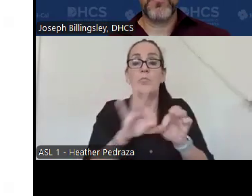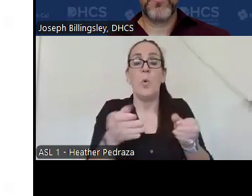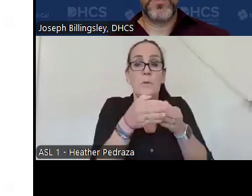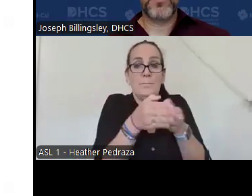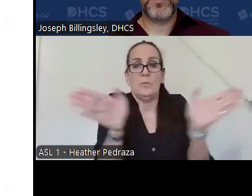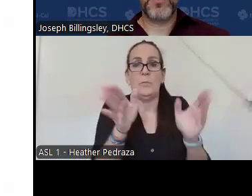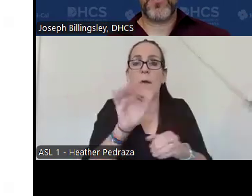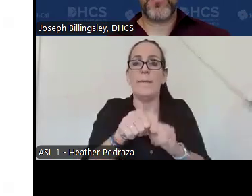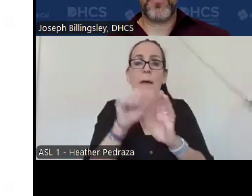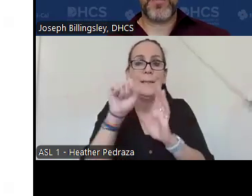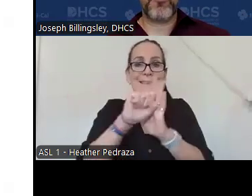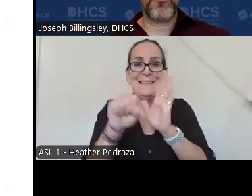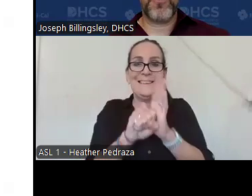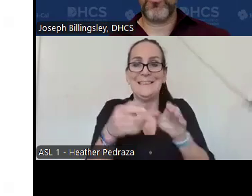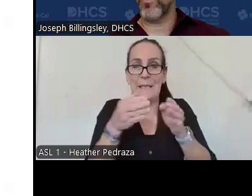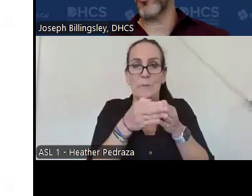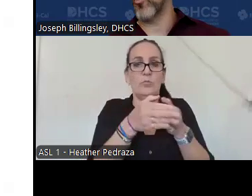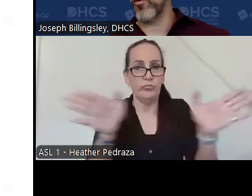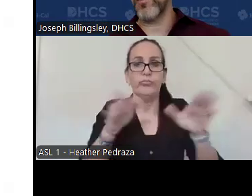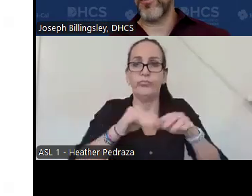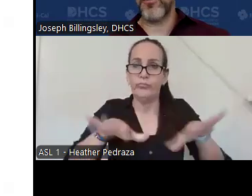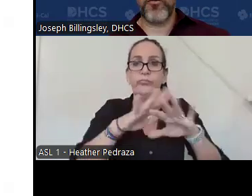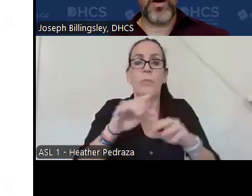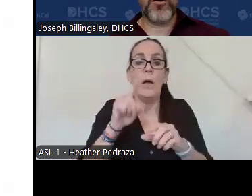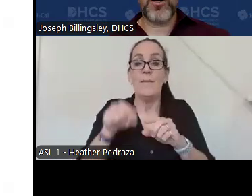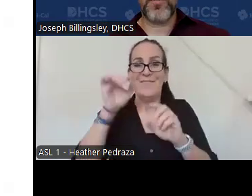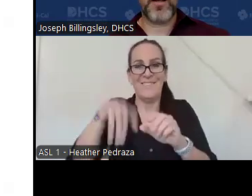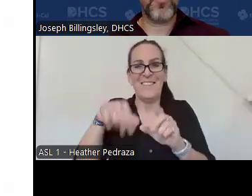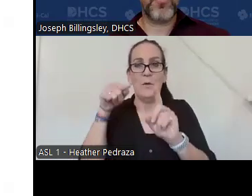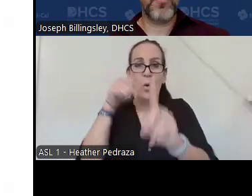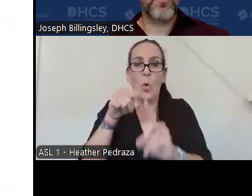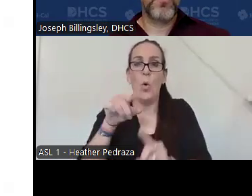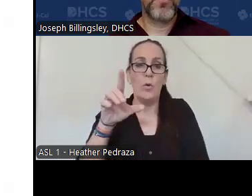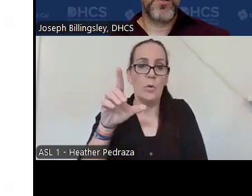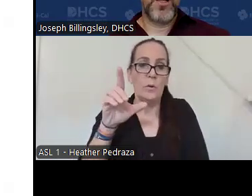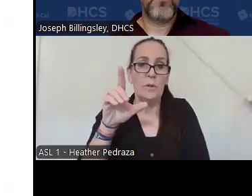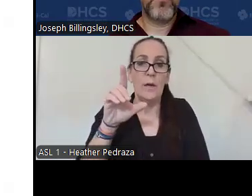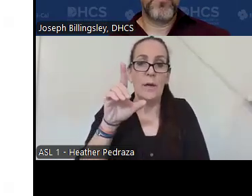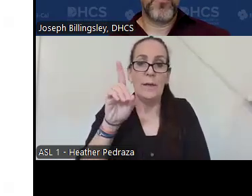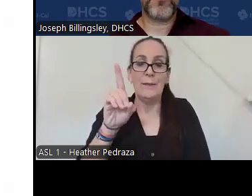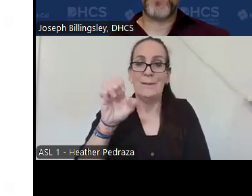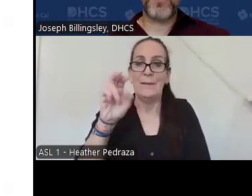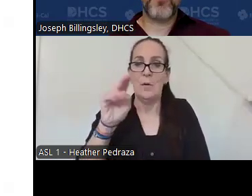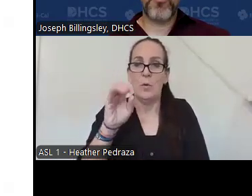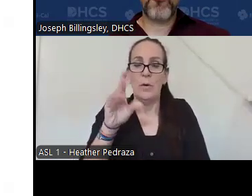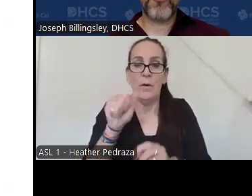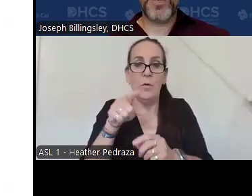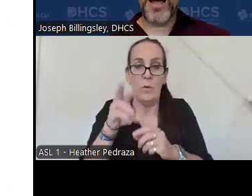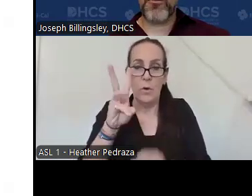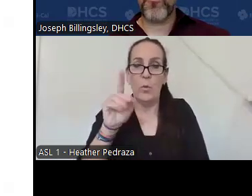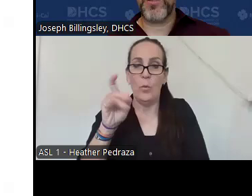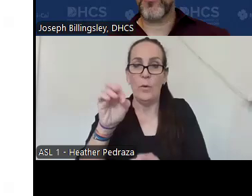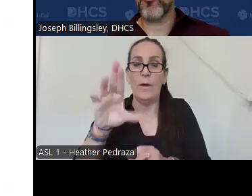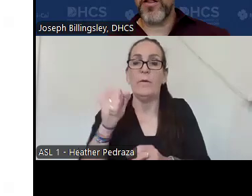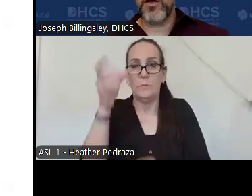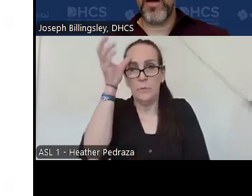statewide. DHCS has established this as one of the goals of the de novo waiver concept. Also, finding an approach that